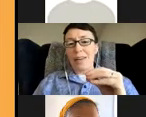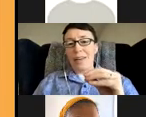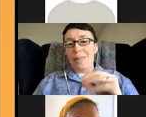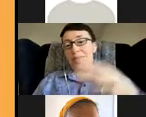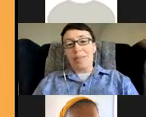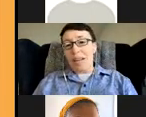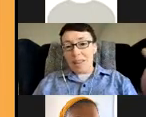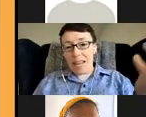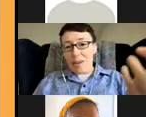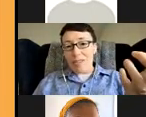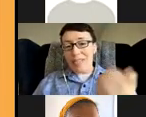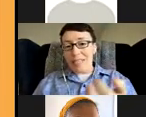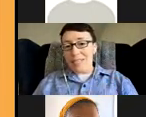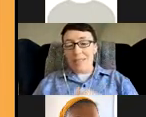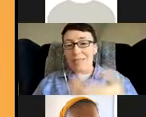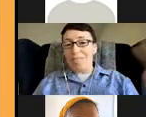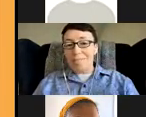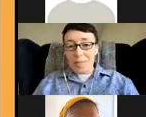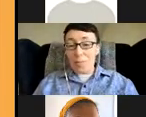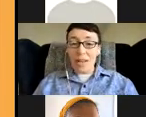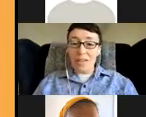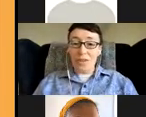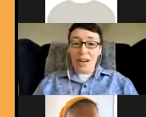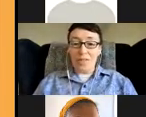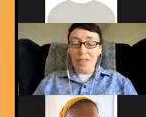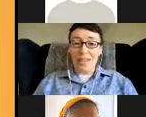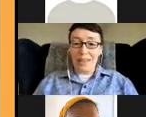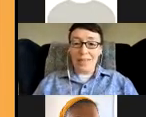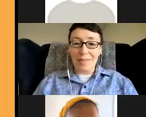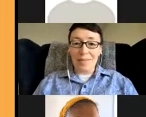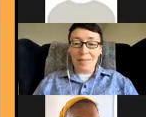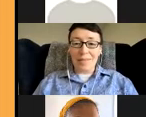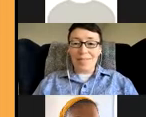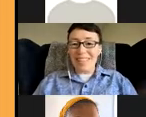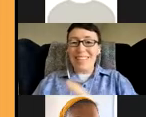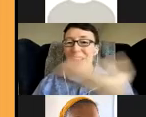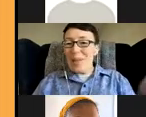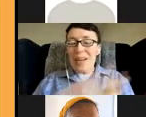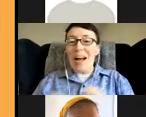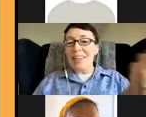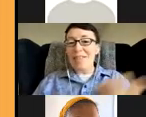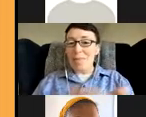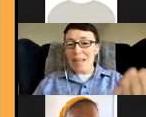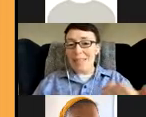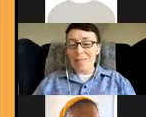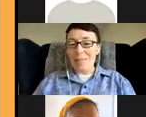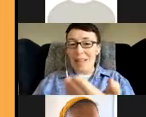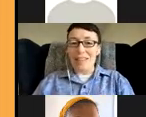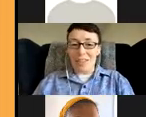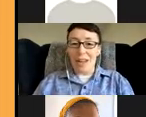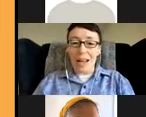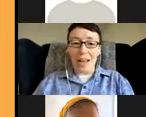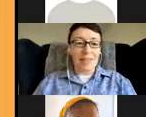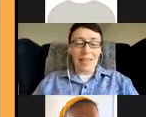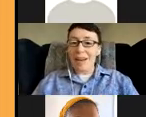that allows states to apply for grant funding, that's not the kind of mechanism that this